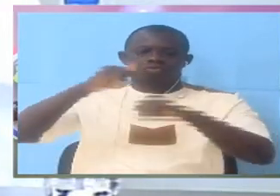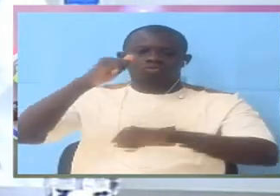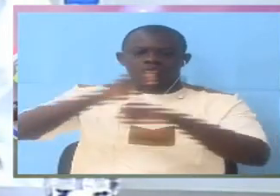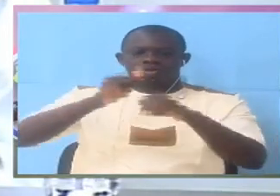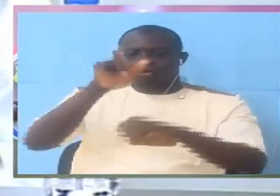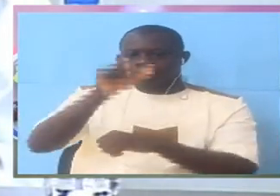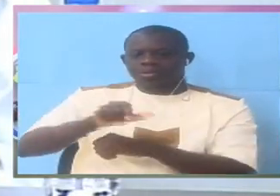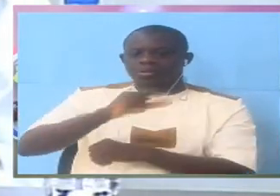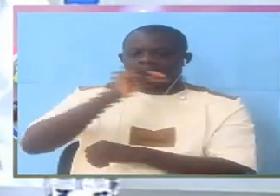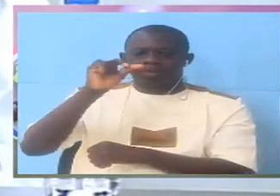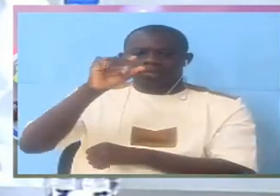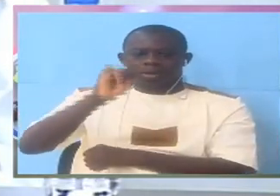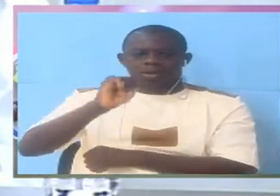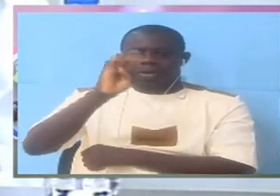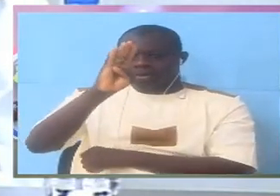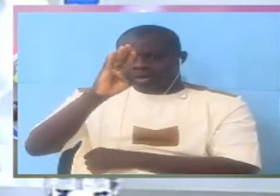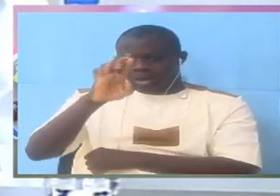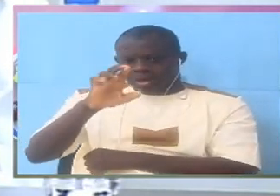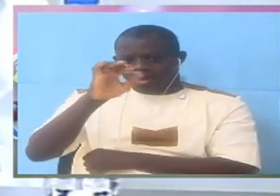Ibrahima,